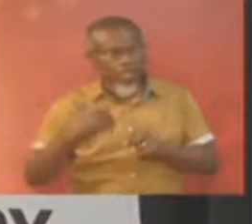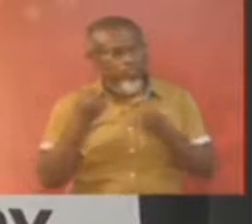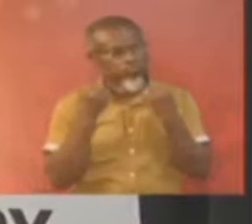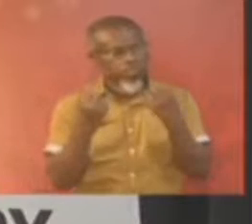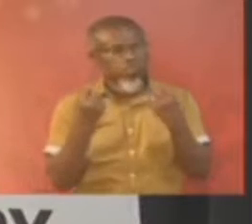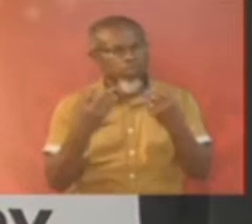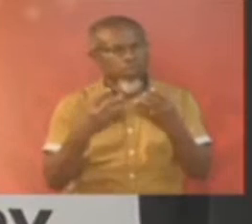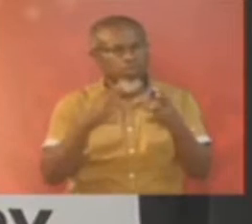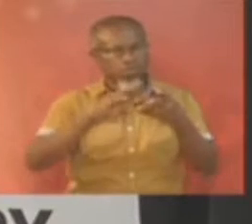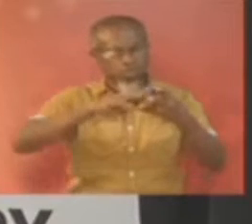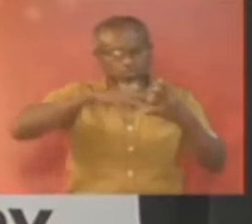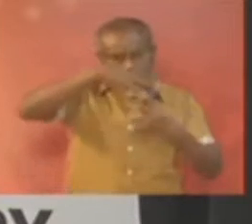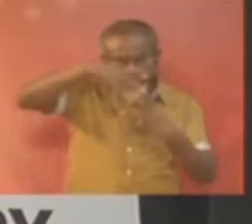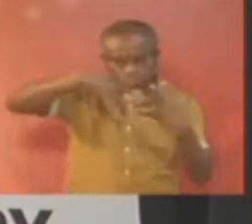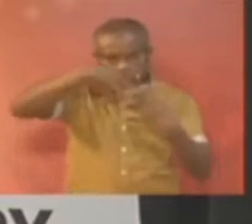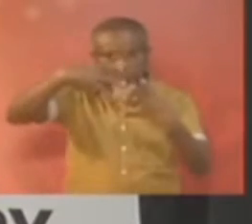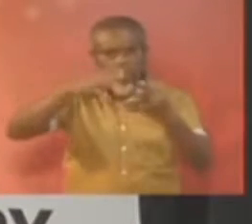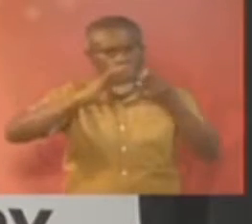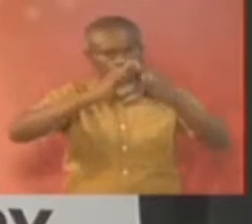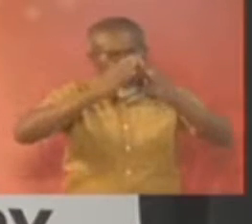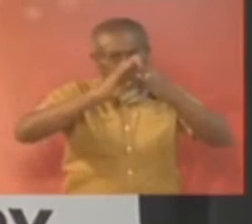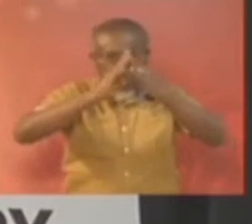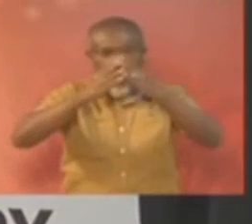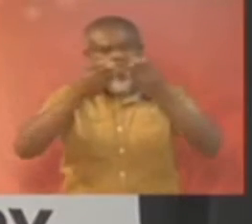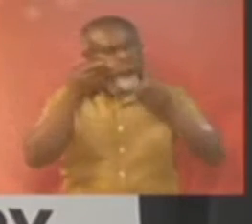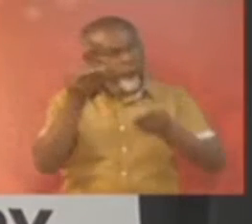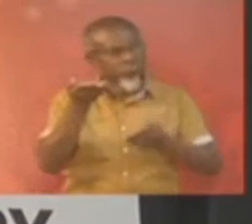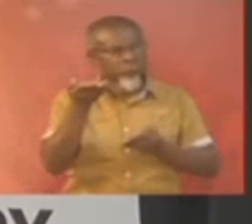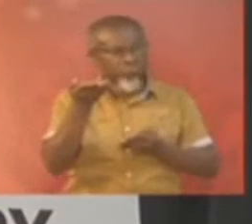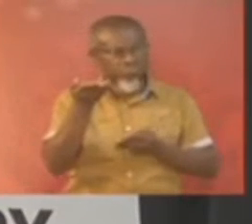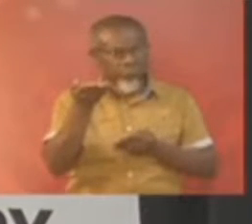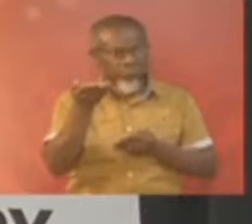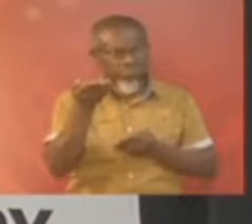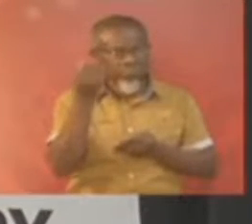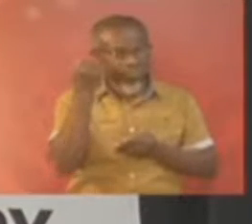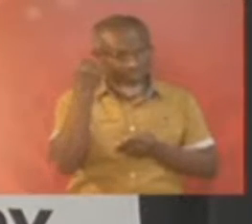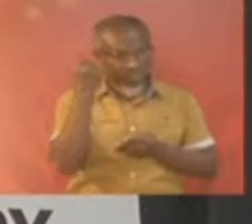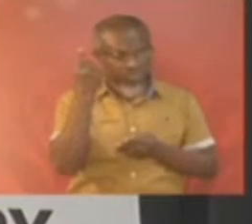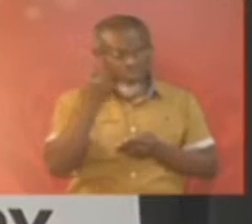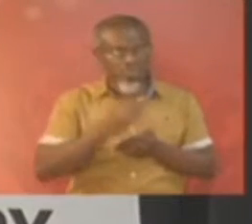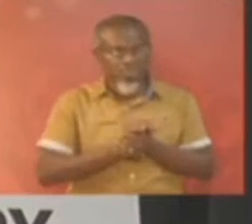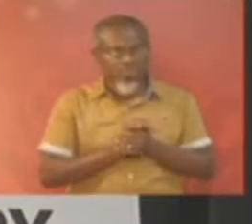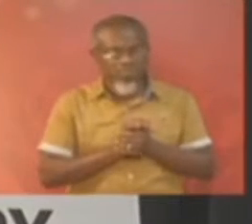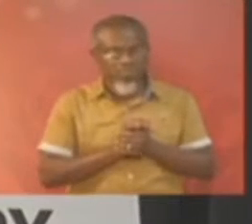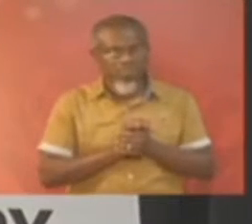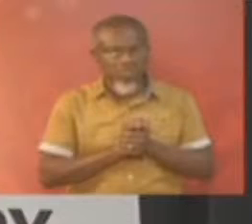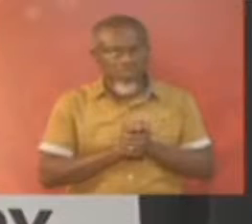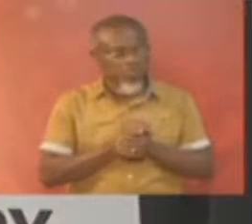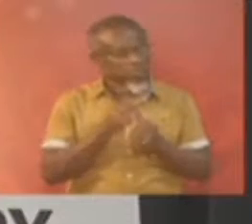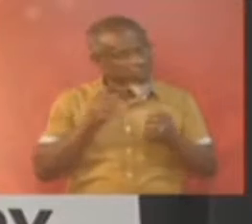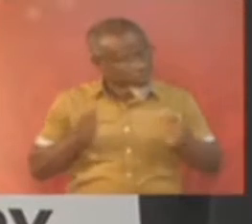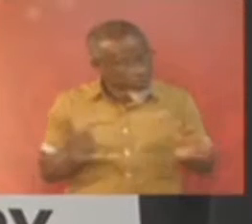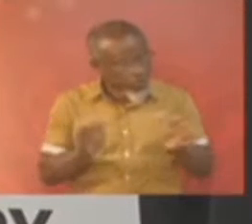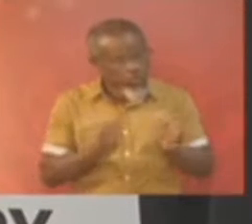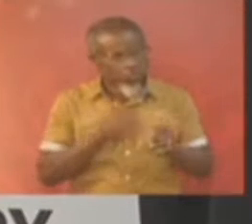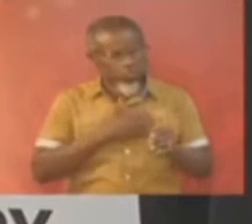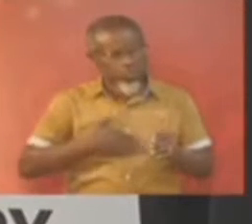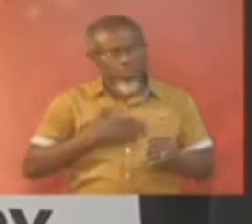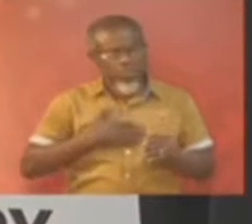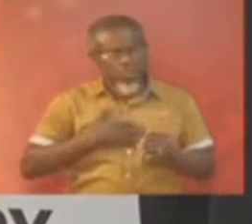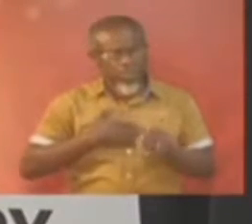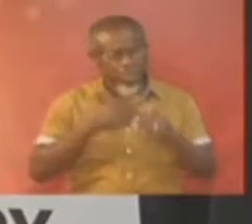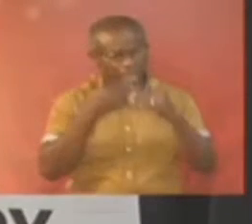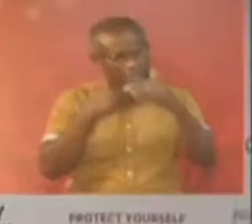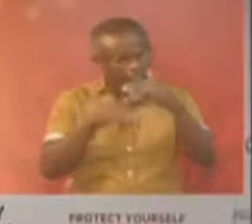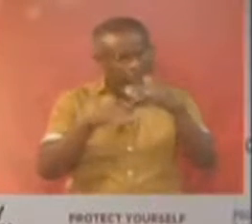us to continue to relax measures with some measure of safety still being maintained. So thank you for